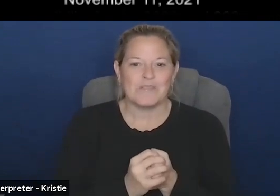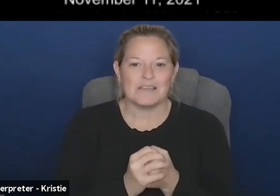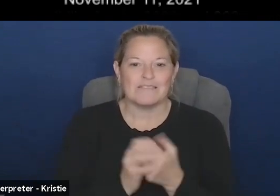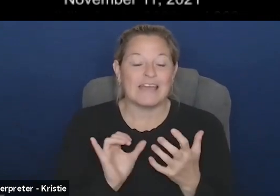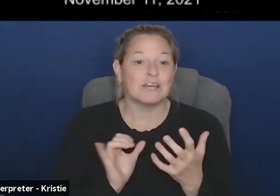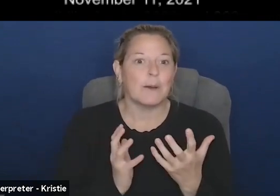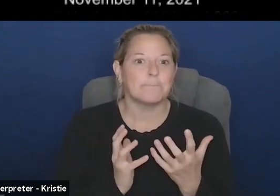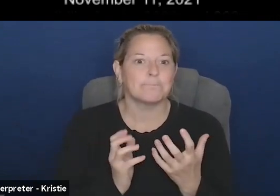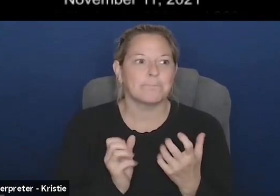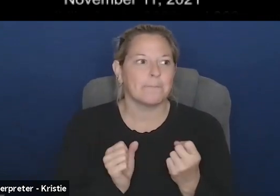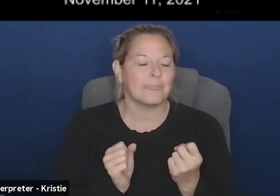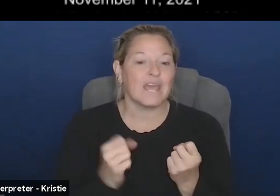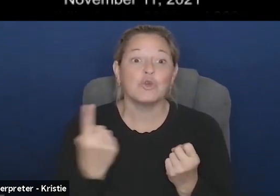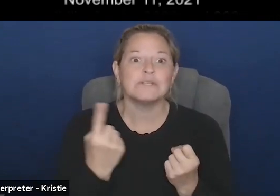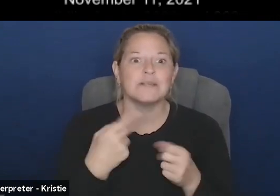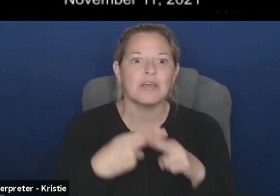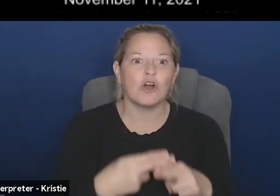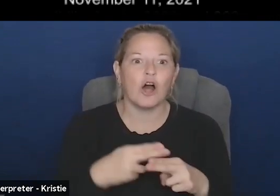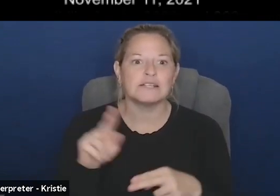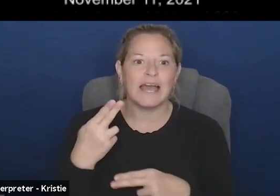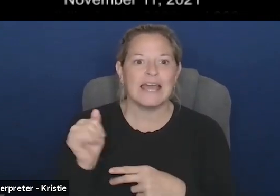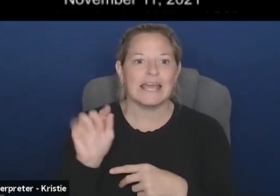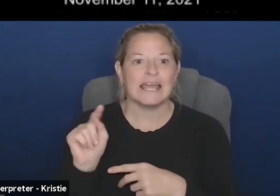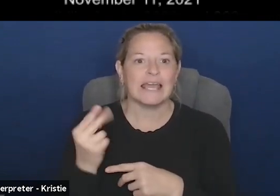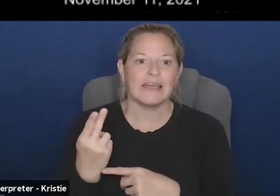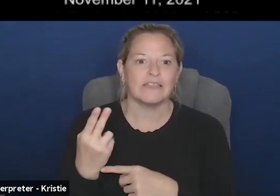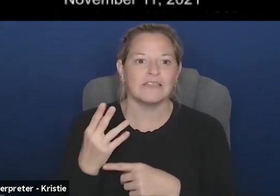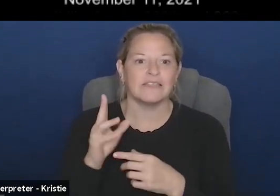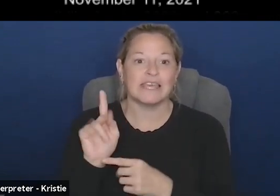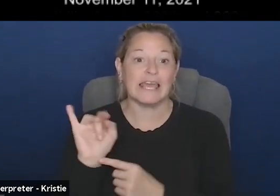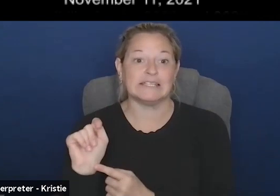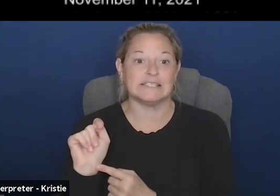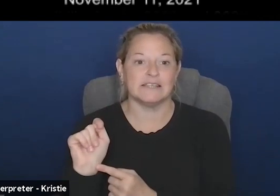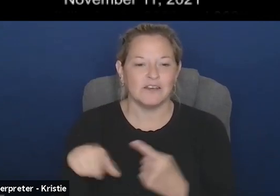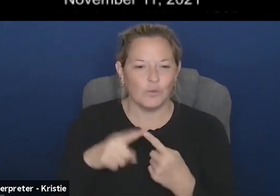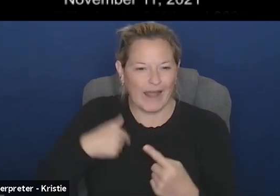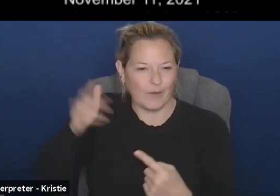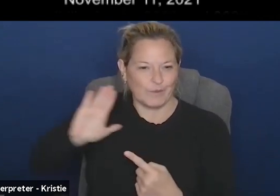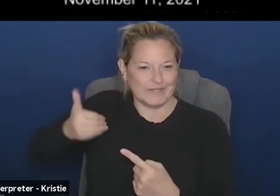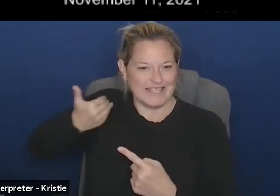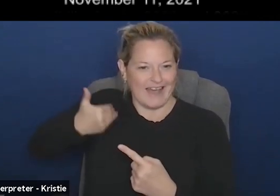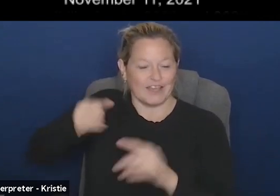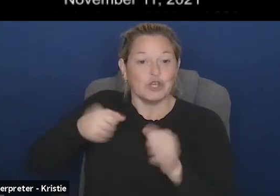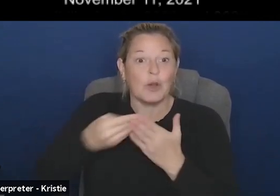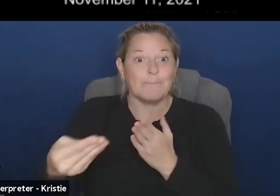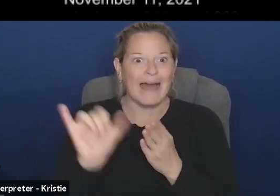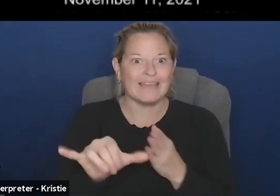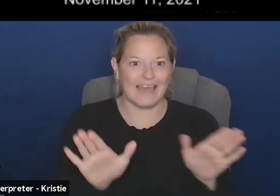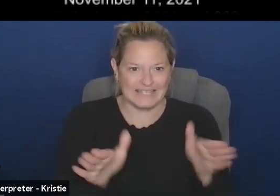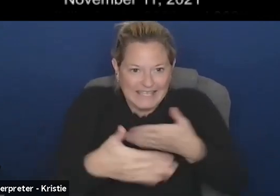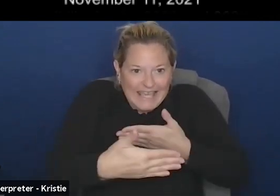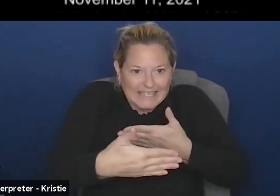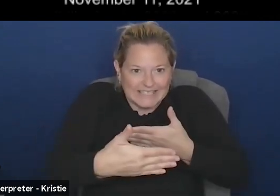there was a thing called Heathkit when I was young, and these were kits that you could buy and build yourself, and they